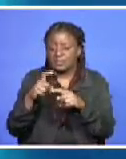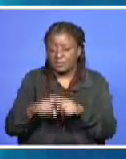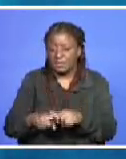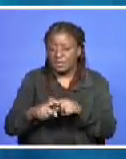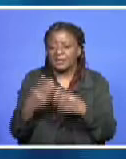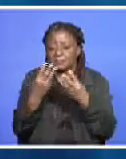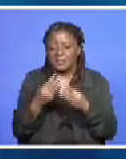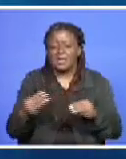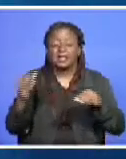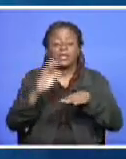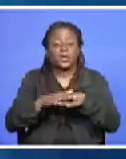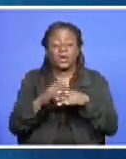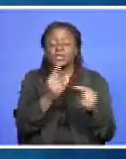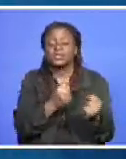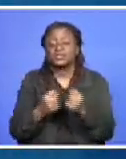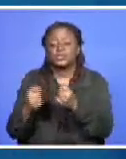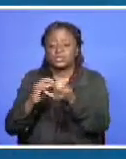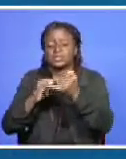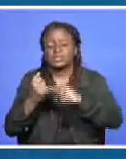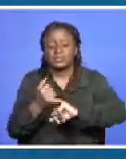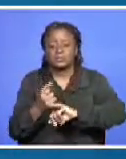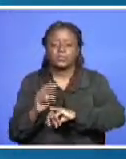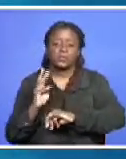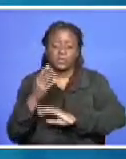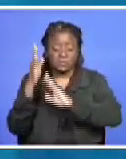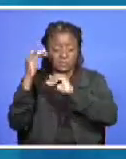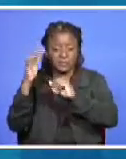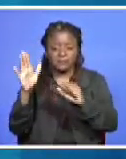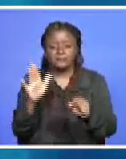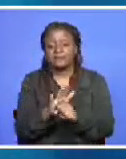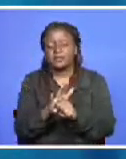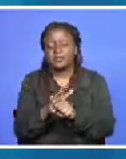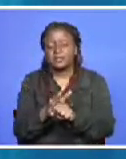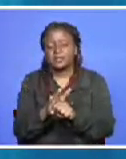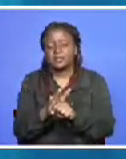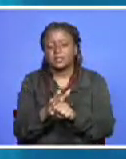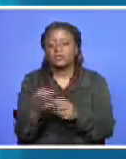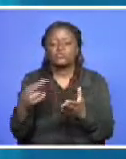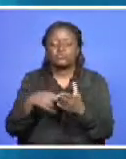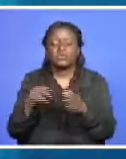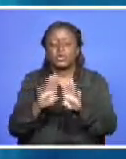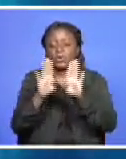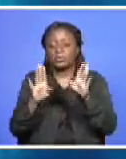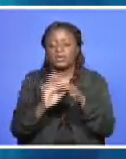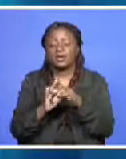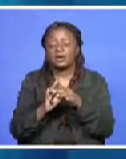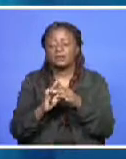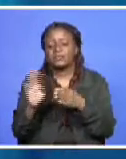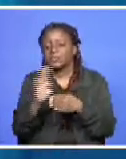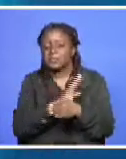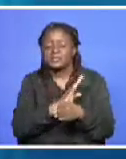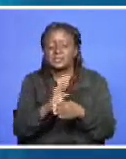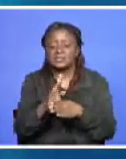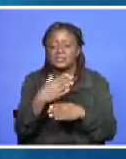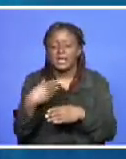we look forward to the full reopening of the borders and the